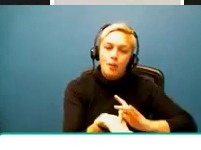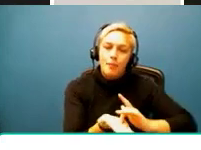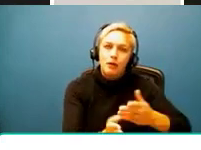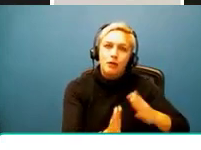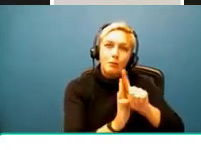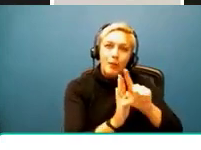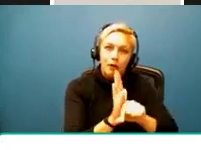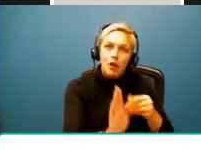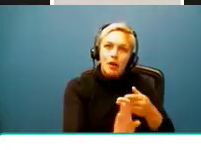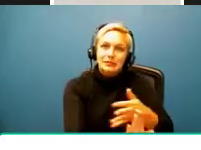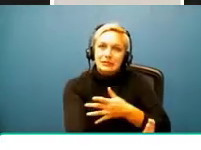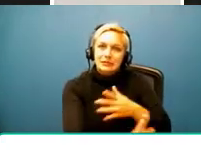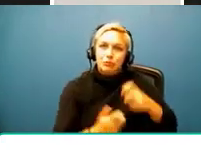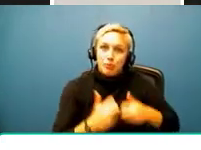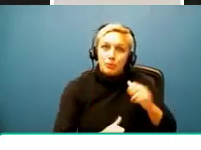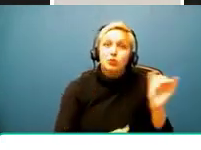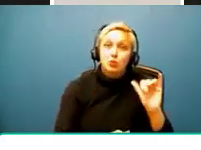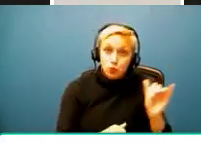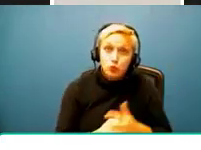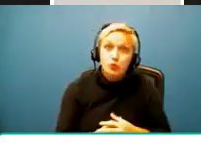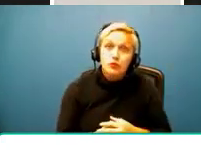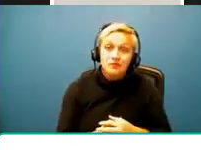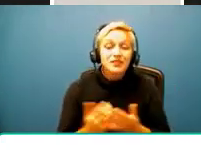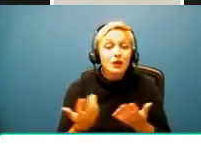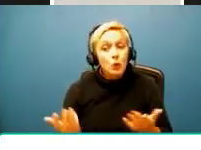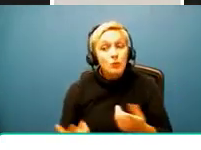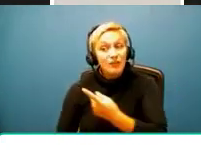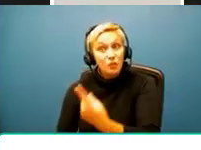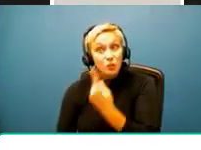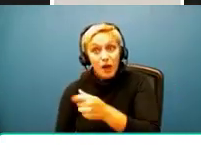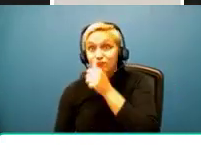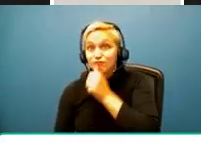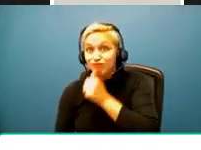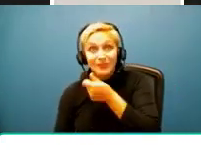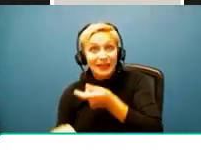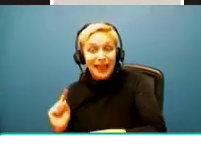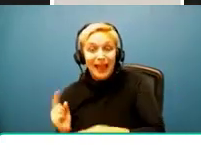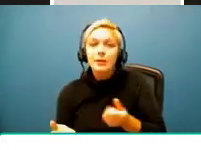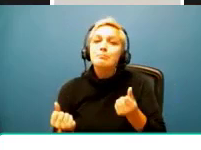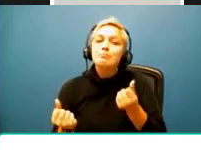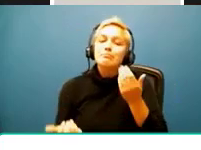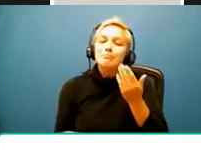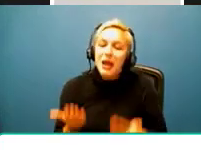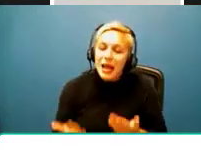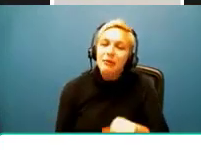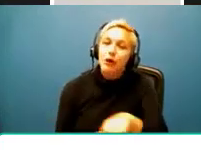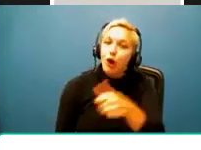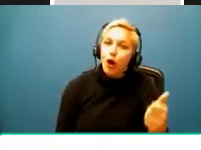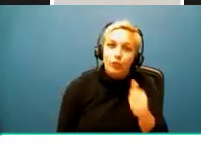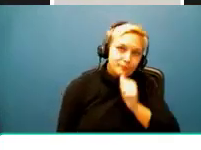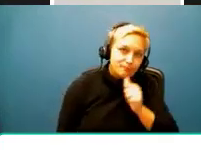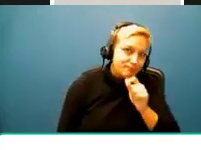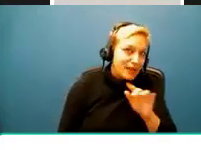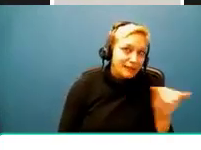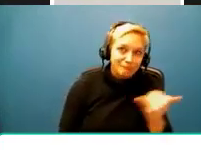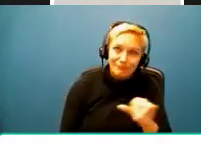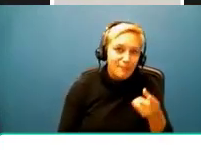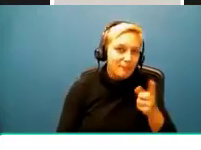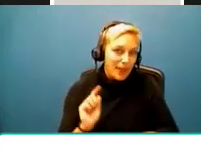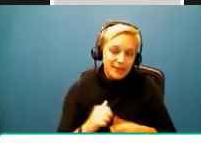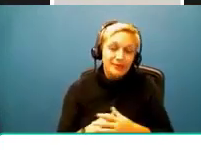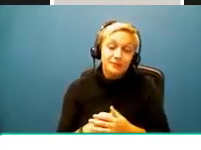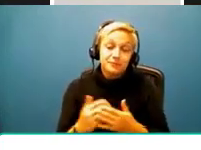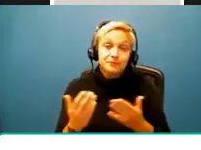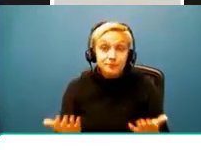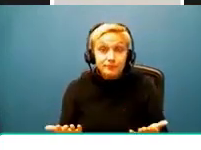was previewing a video, so some of what DPI is using our CARES money funding is to create some resources